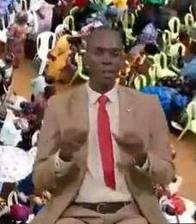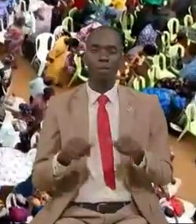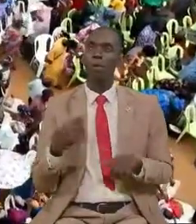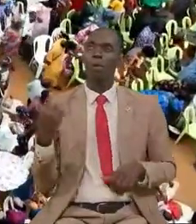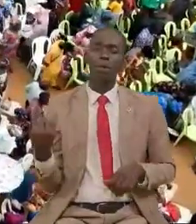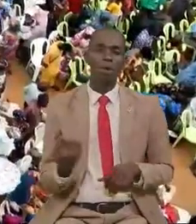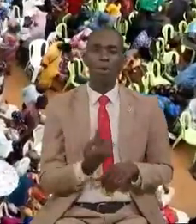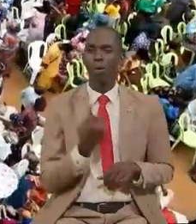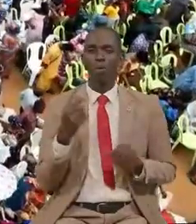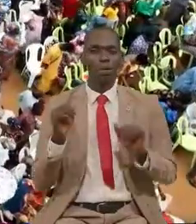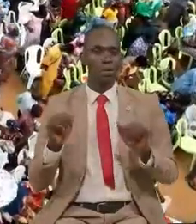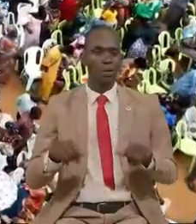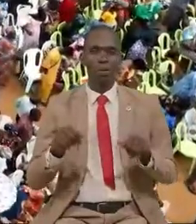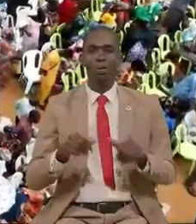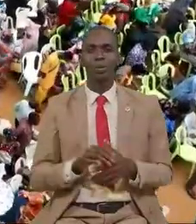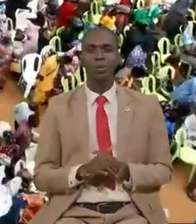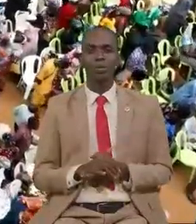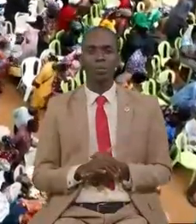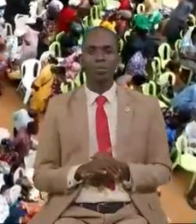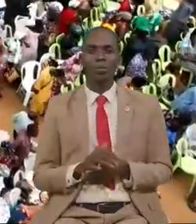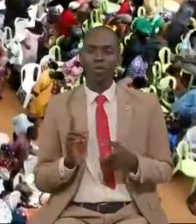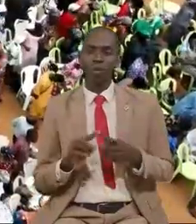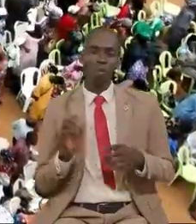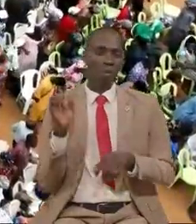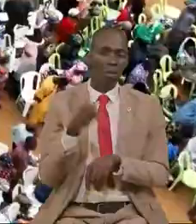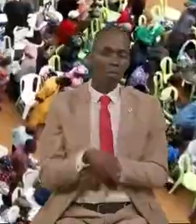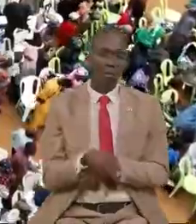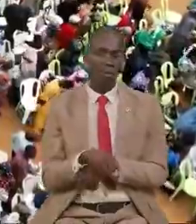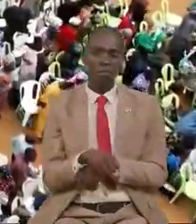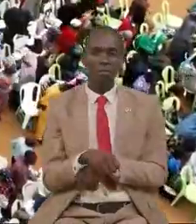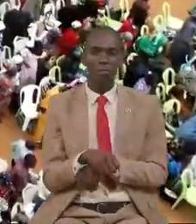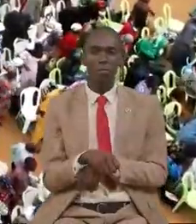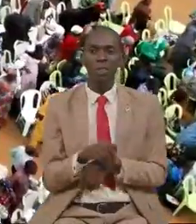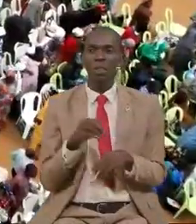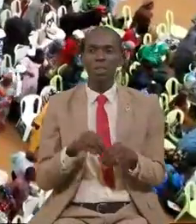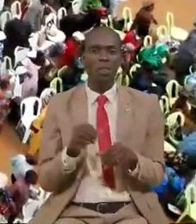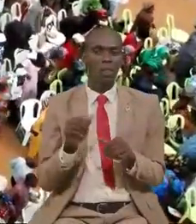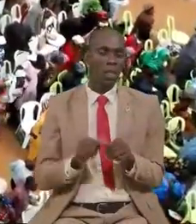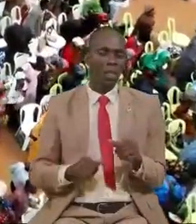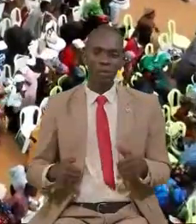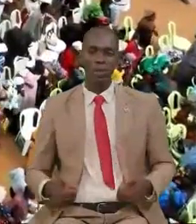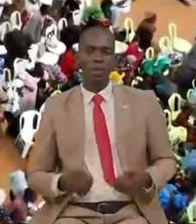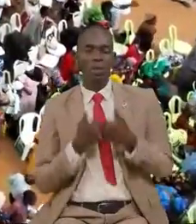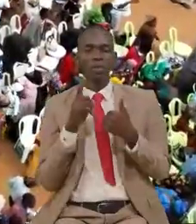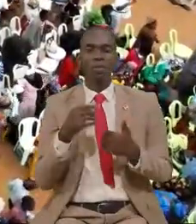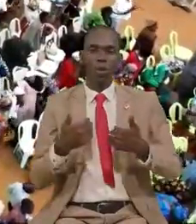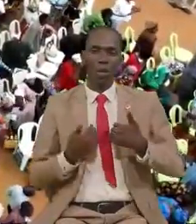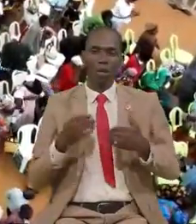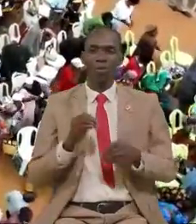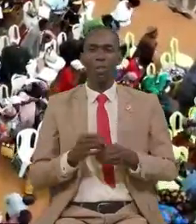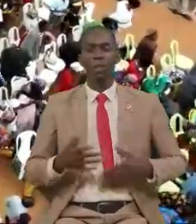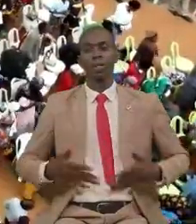always able to overcome in every challenge you face in life.